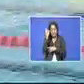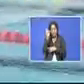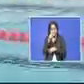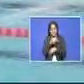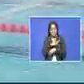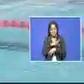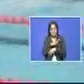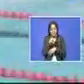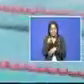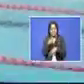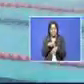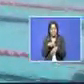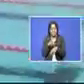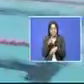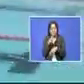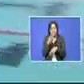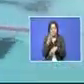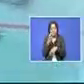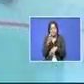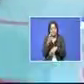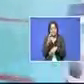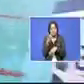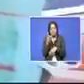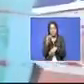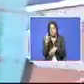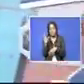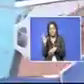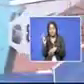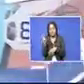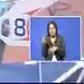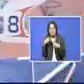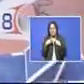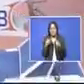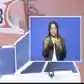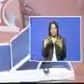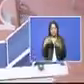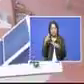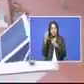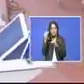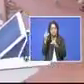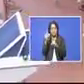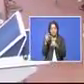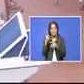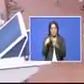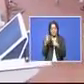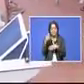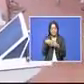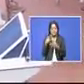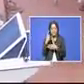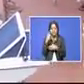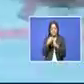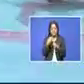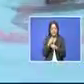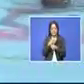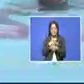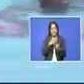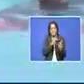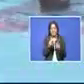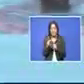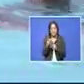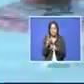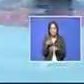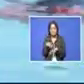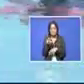time 2:16.26, and he's got a lot to look forward to coming into next year. My plan is usually to pick it up at the third 50